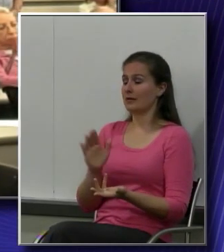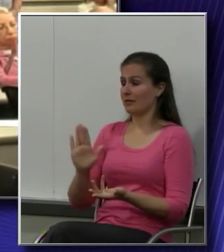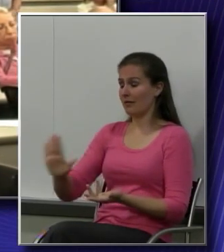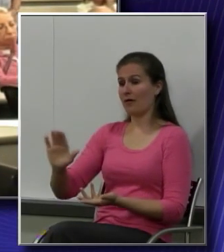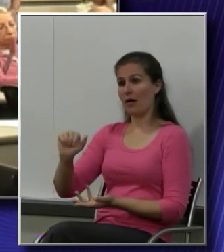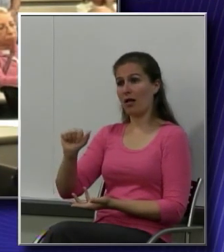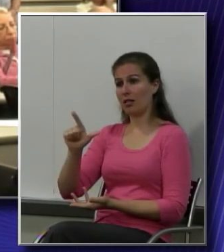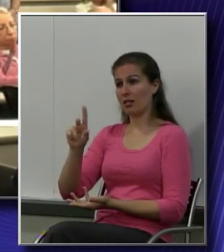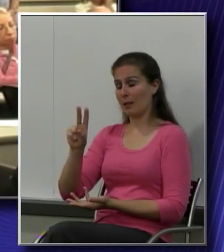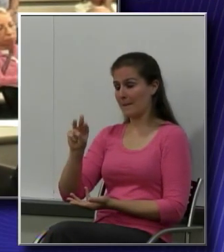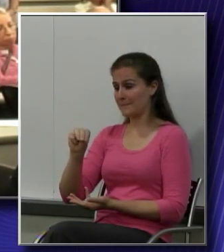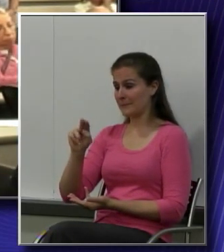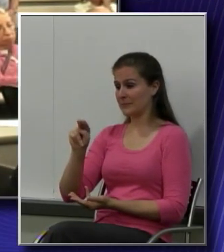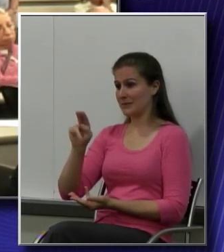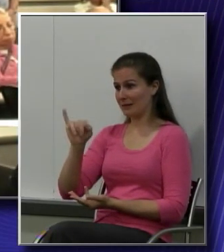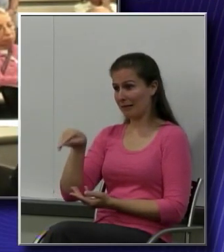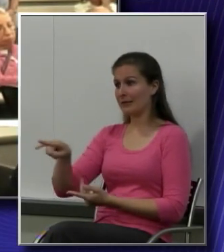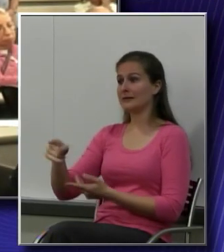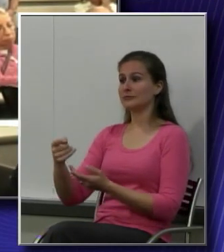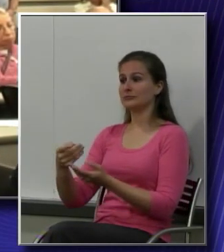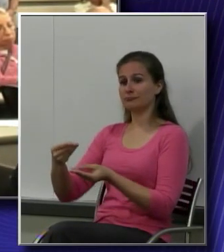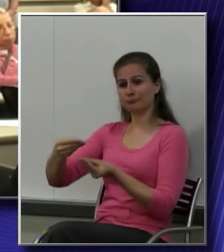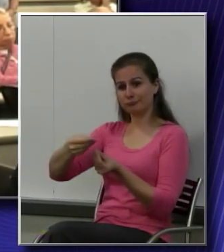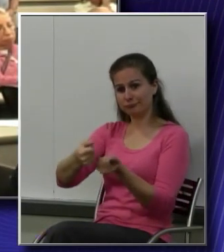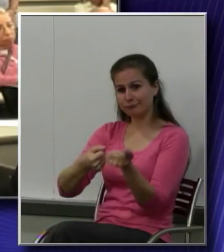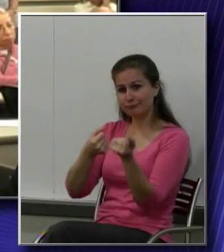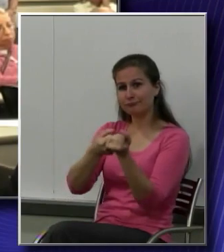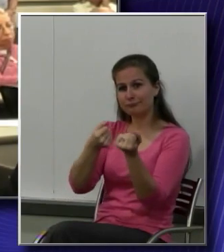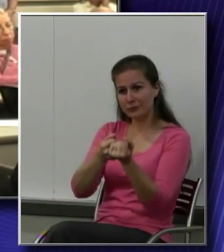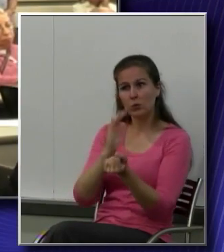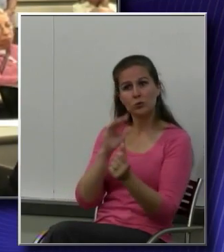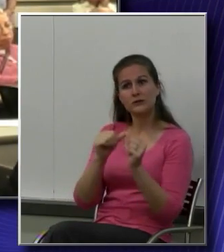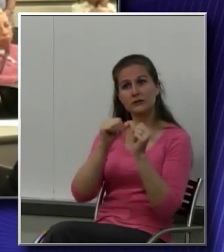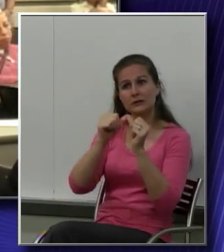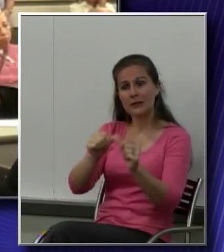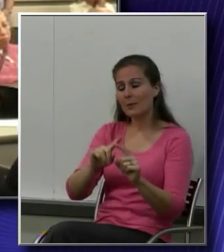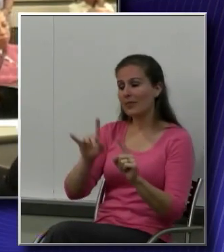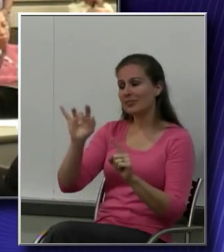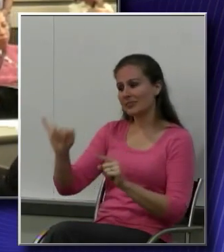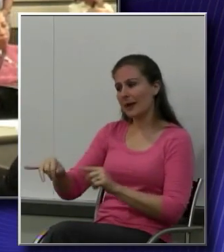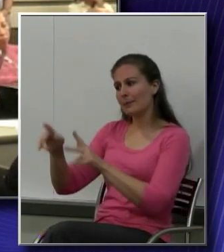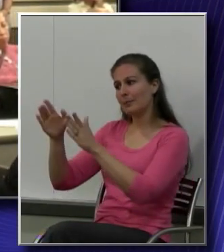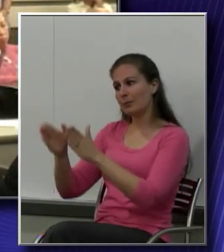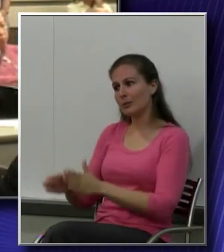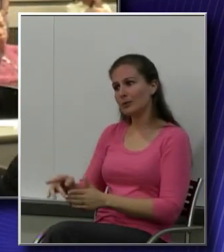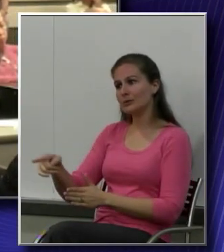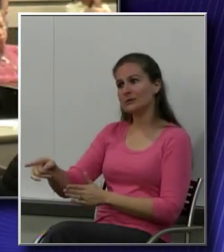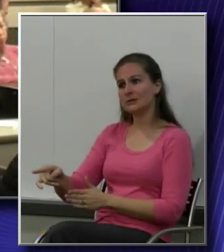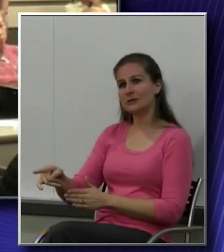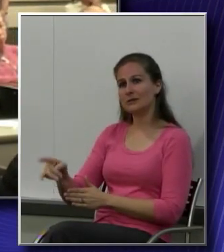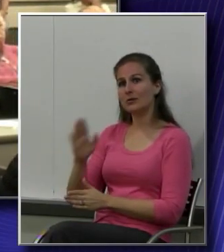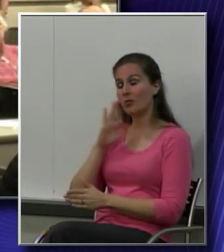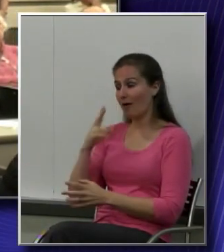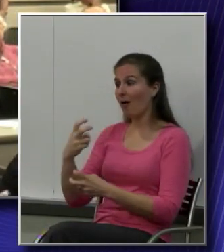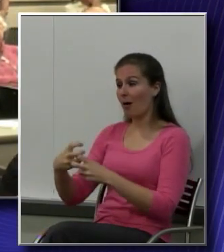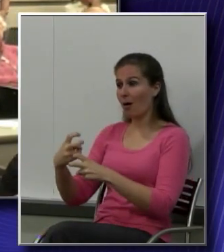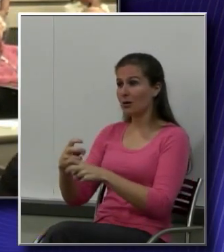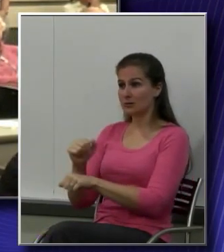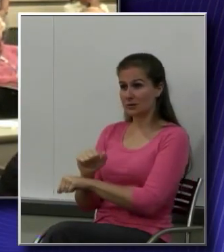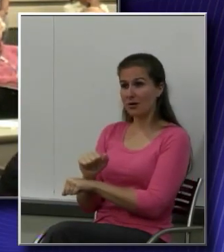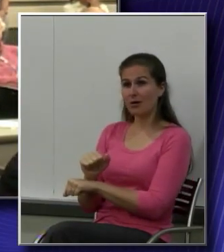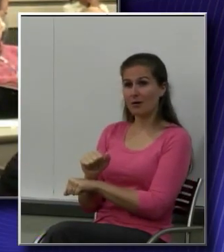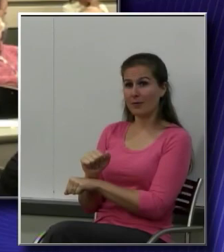contributed much and will continue to do so. So that person will have a very, very hard job to do